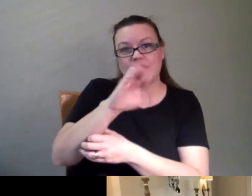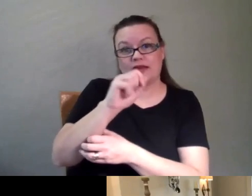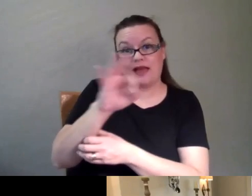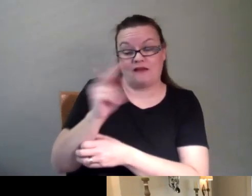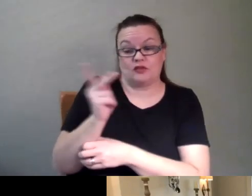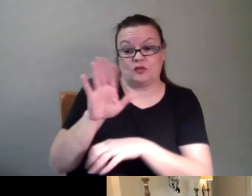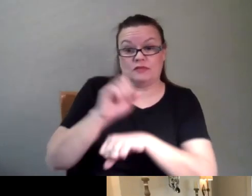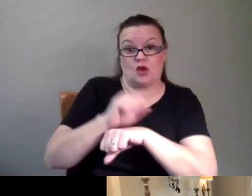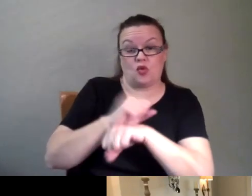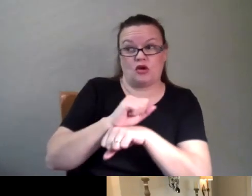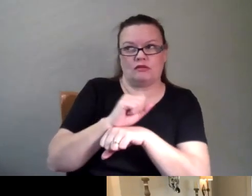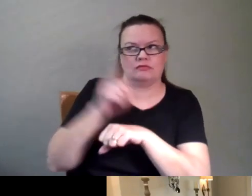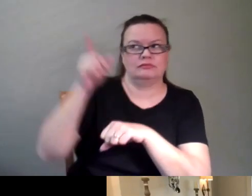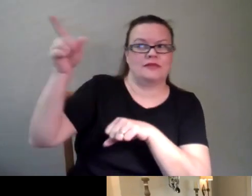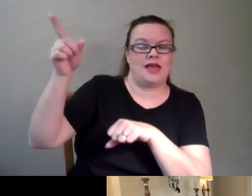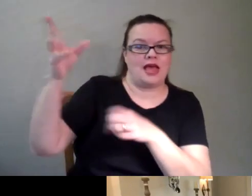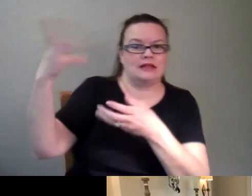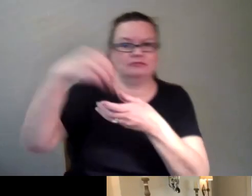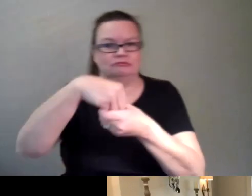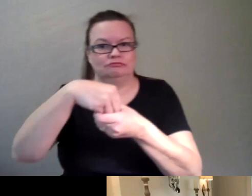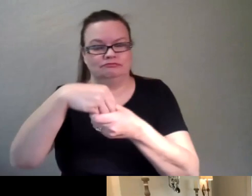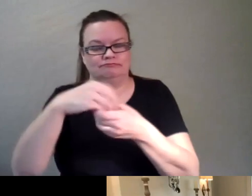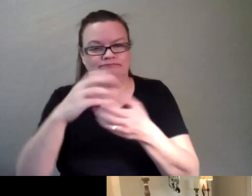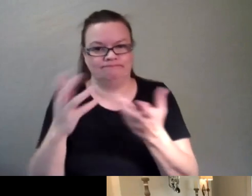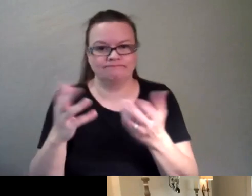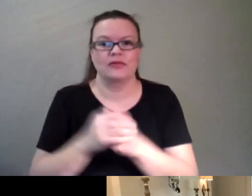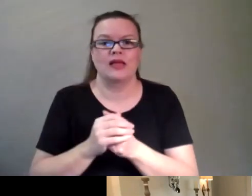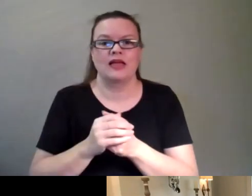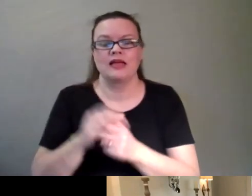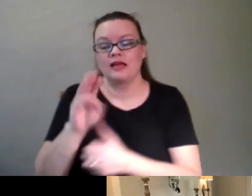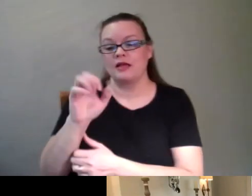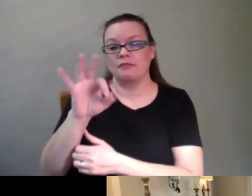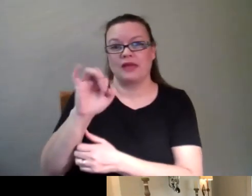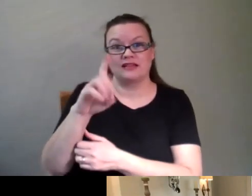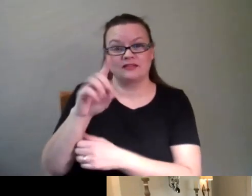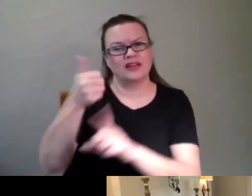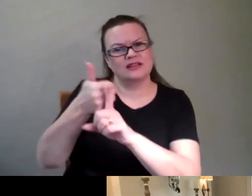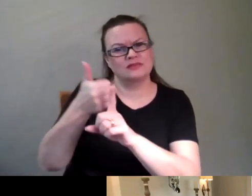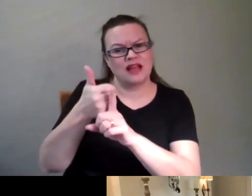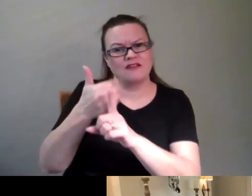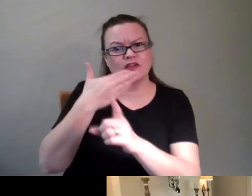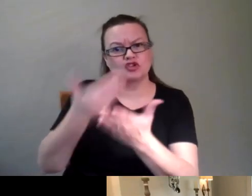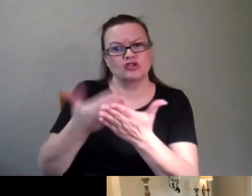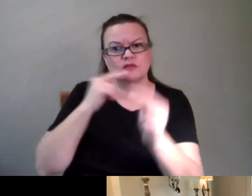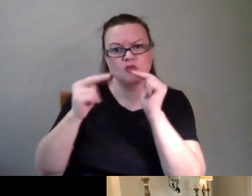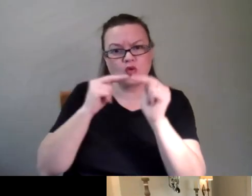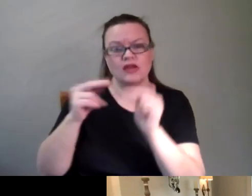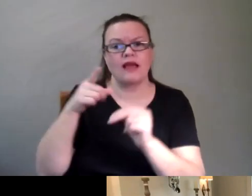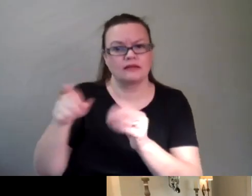Mansfield and Ambassador Mansfield's leadership as a diplomat, as a scholar, but also as a runaway,